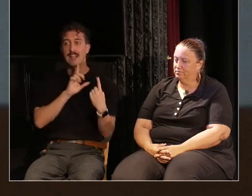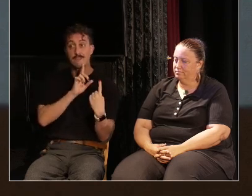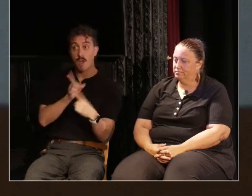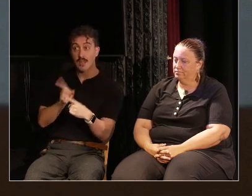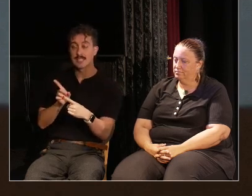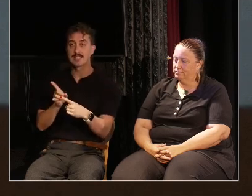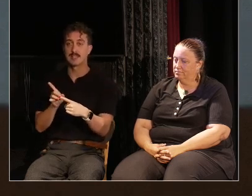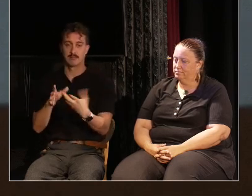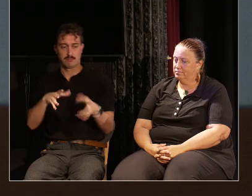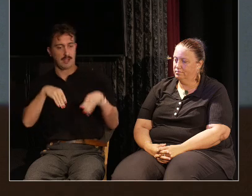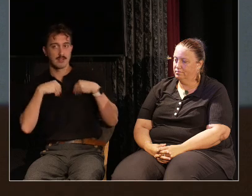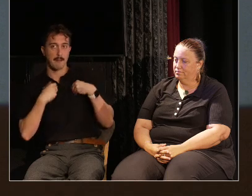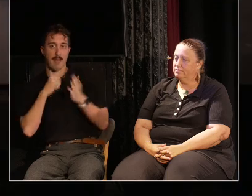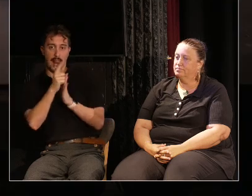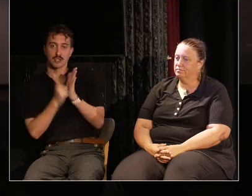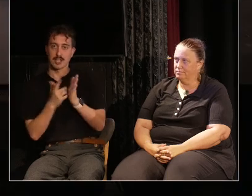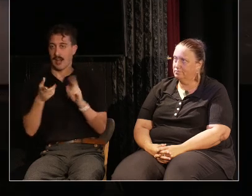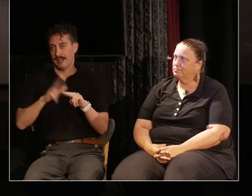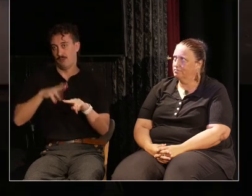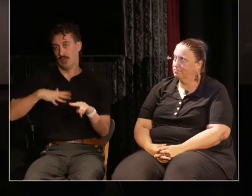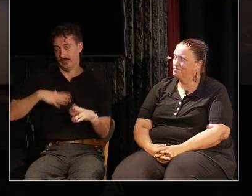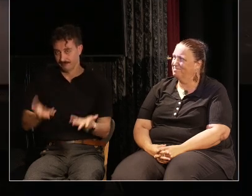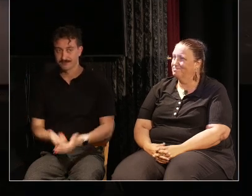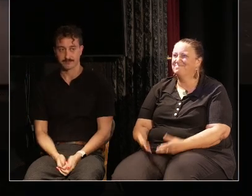need to. Thank you.